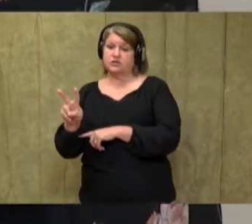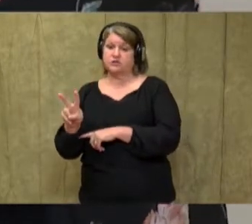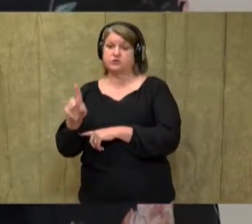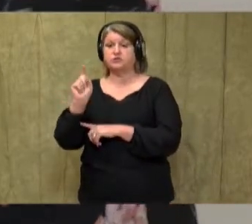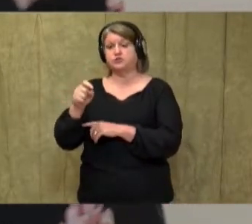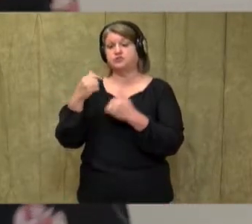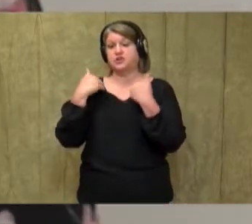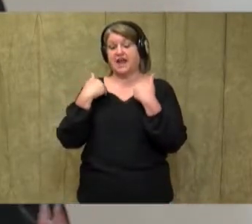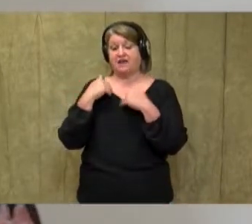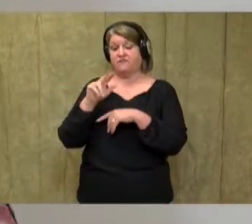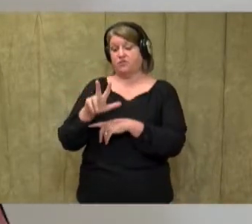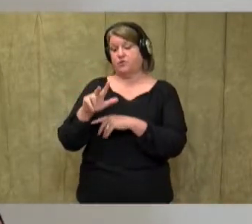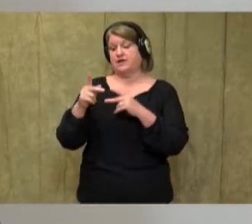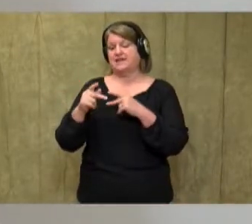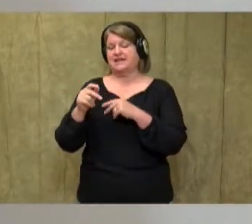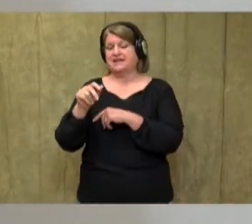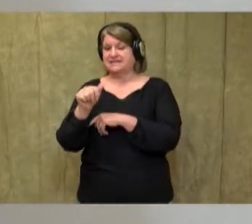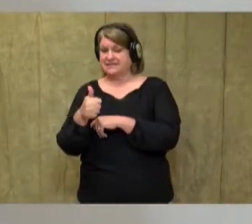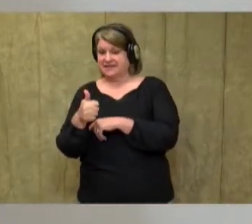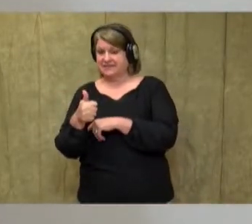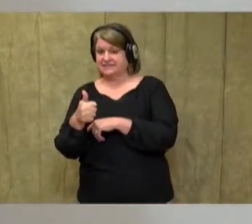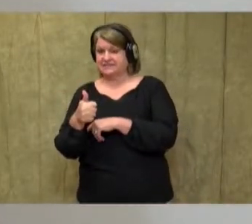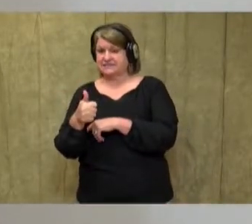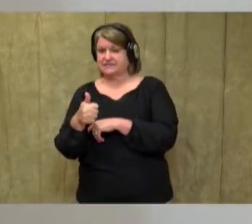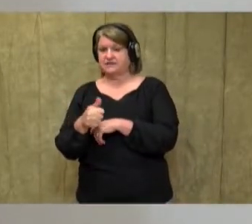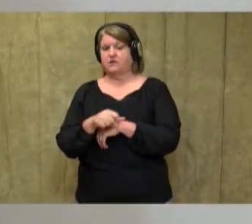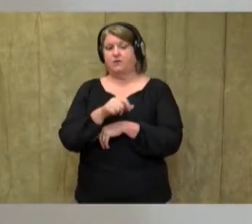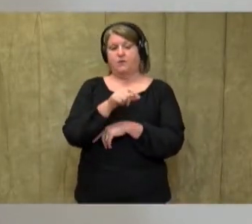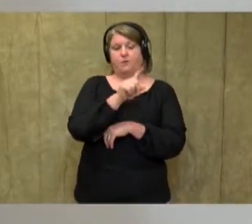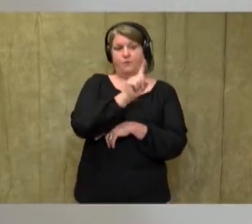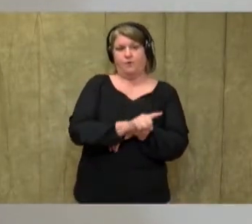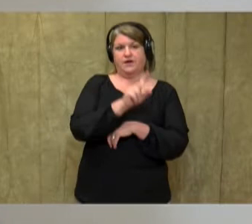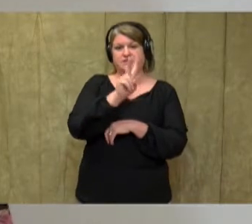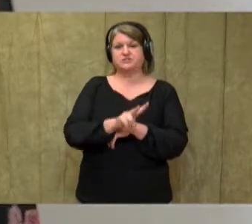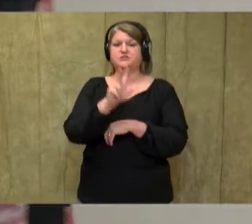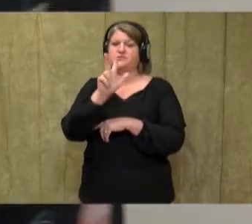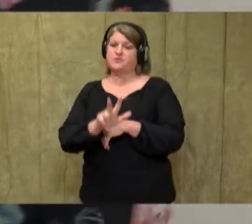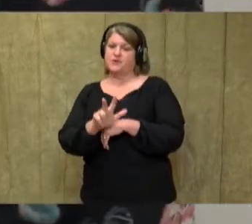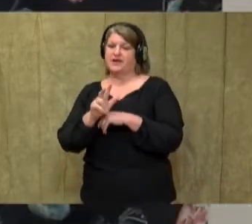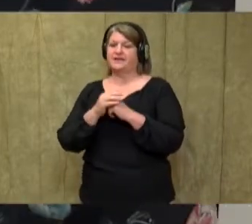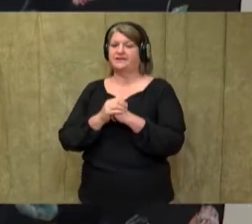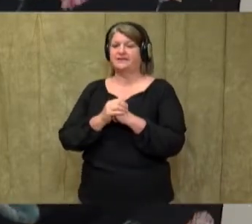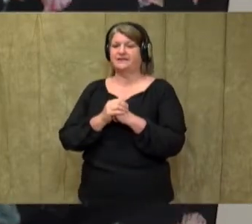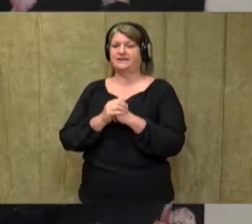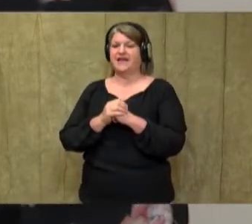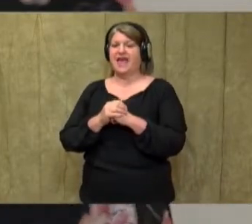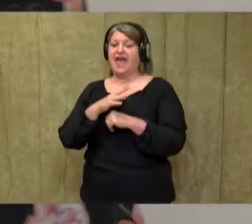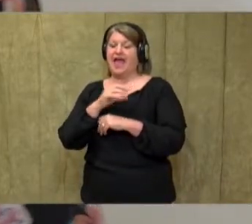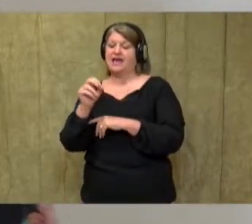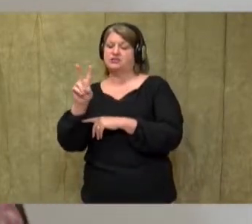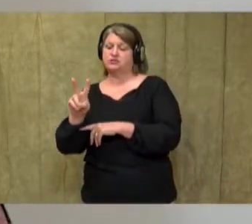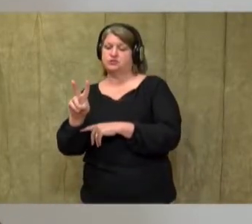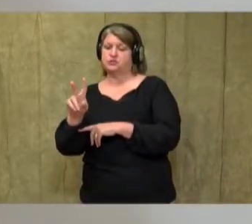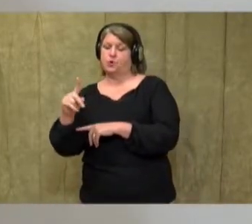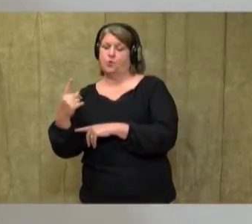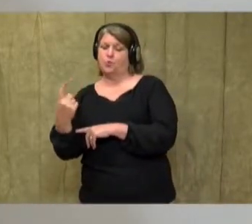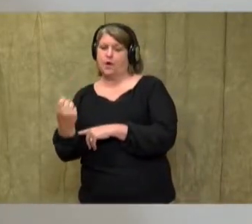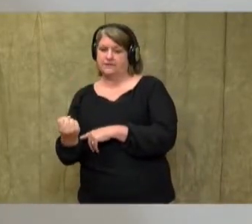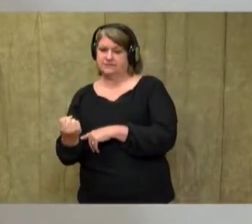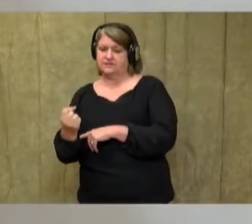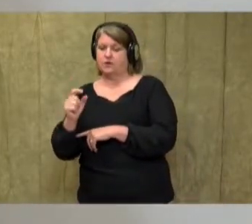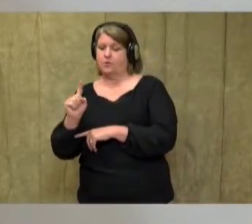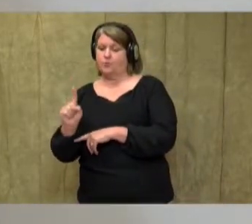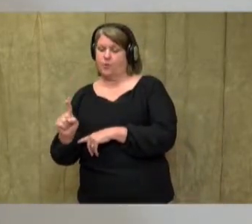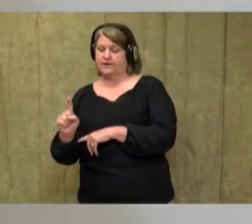should have 3 tens, 1, 2, 3, and 2 ones.